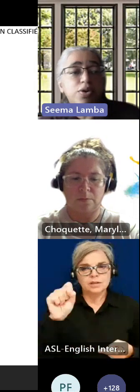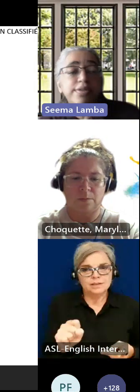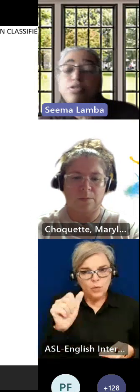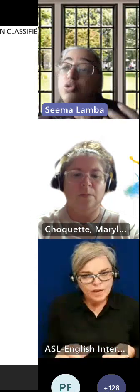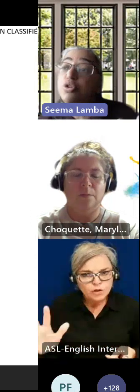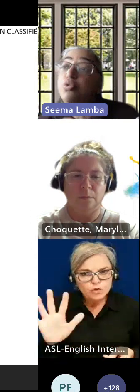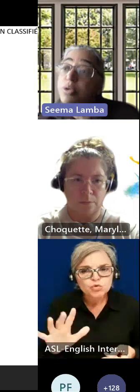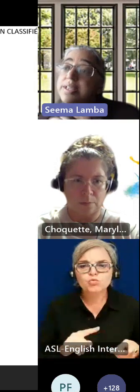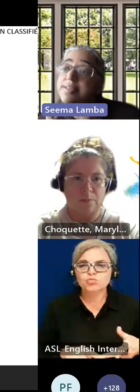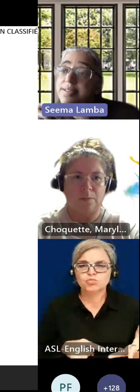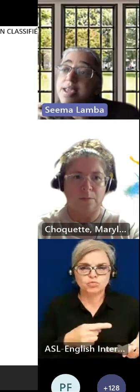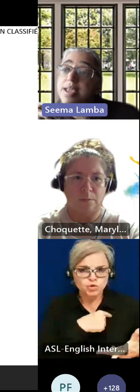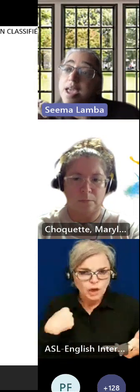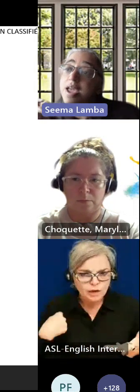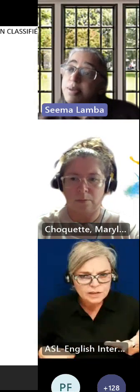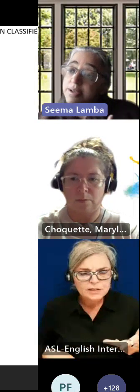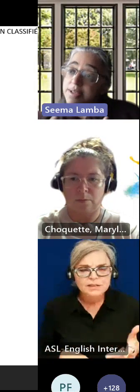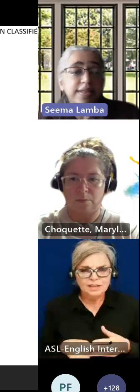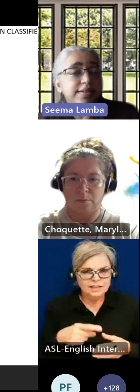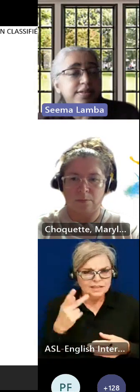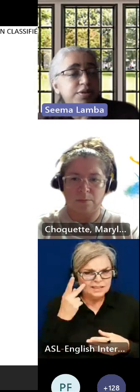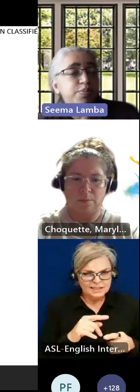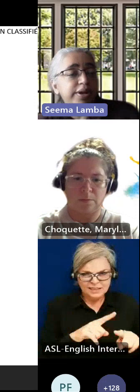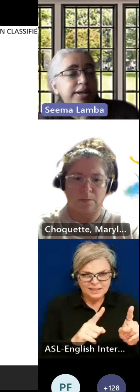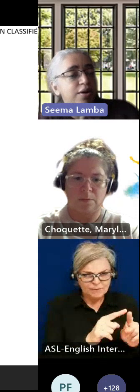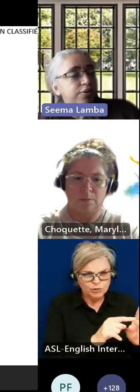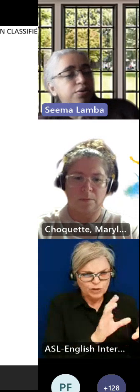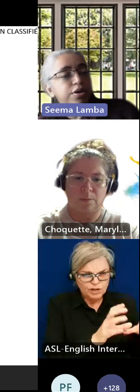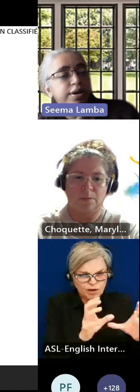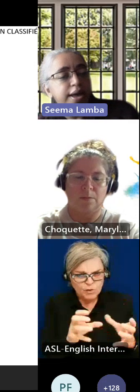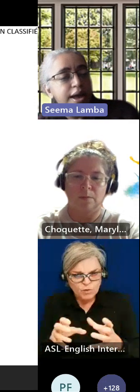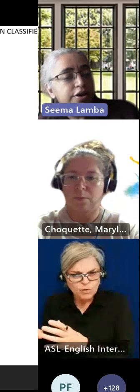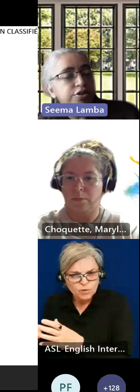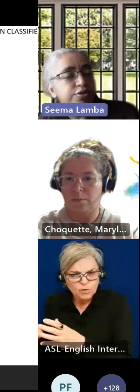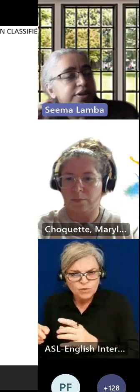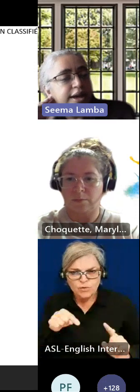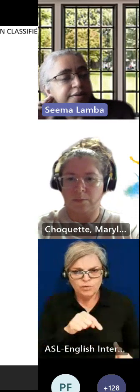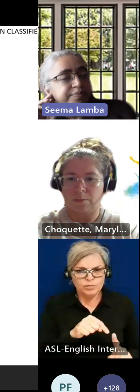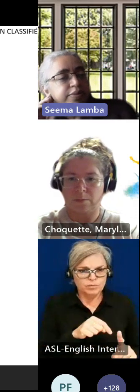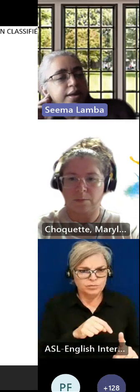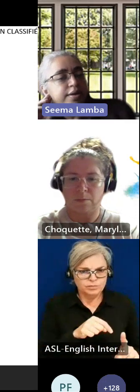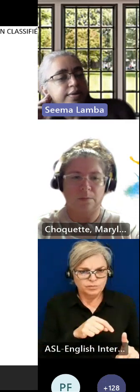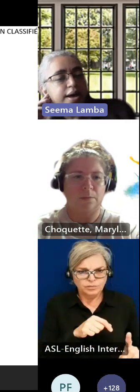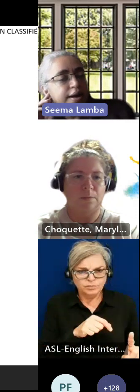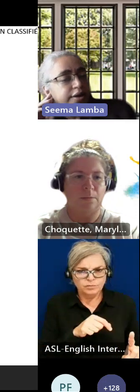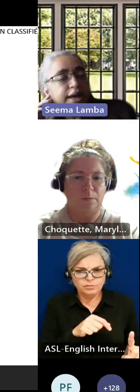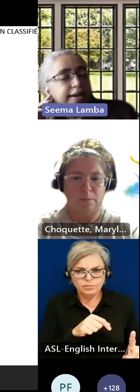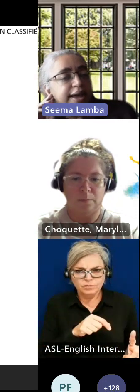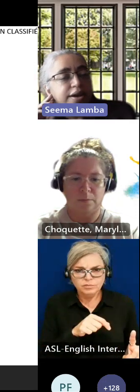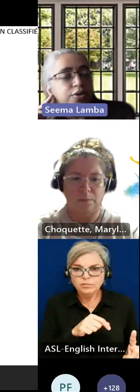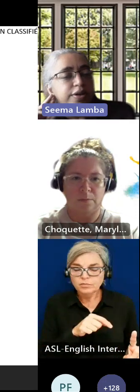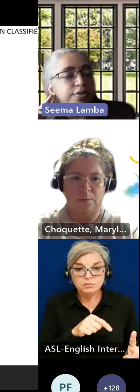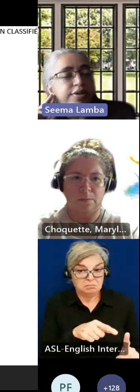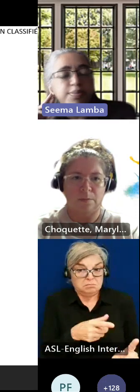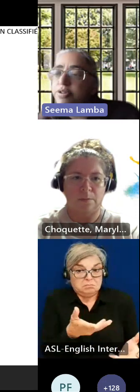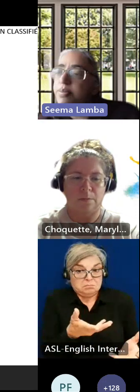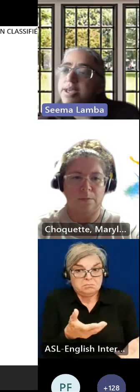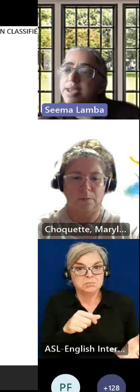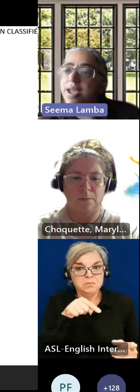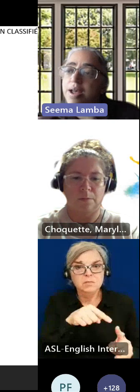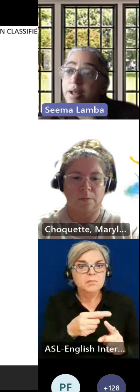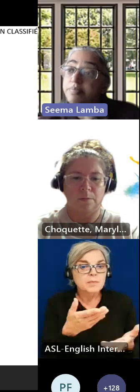different categories. So you could really see, because I think someone's pointing out, oh, look, under the under that category,